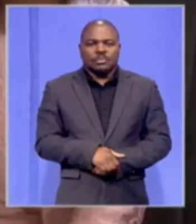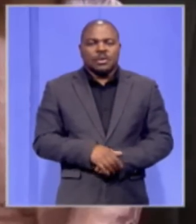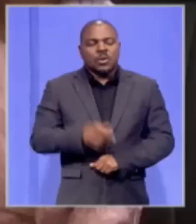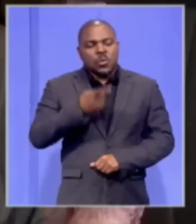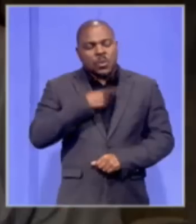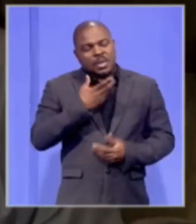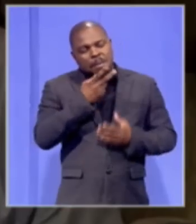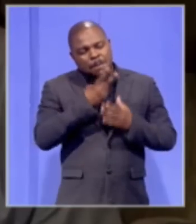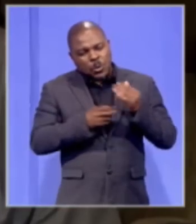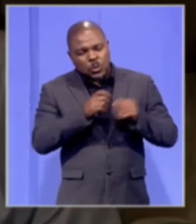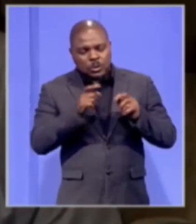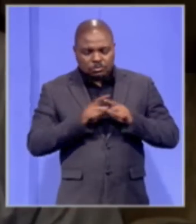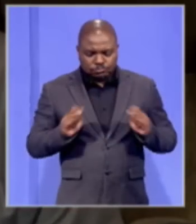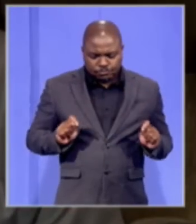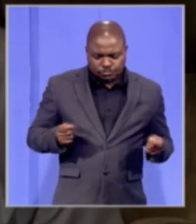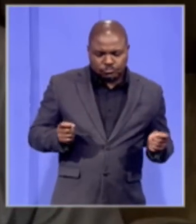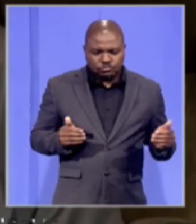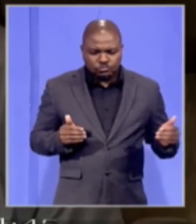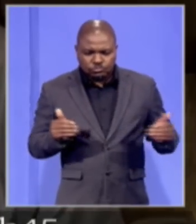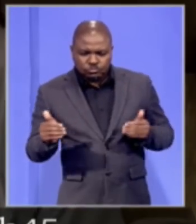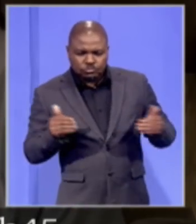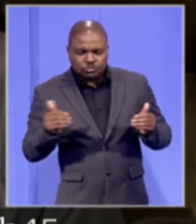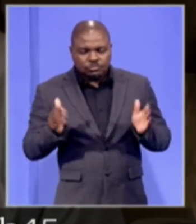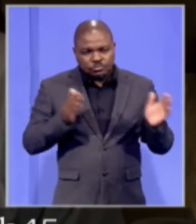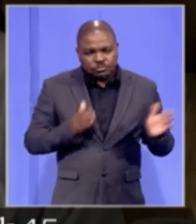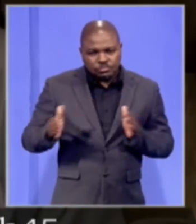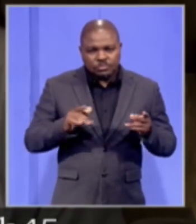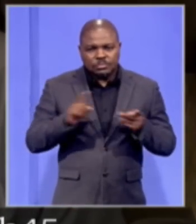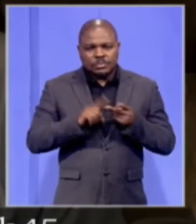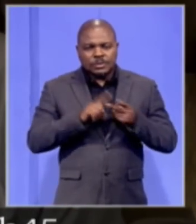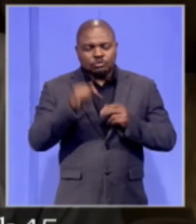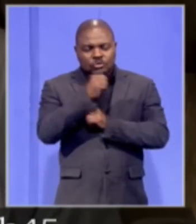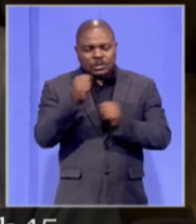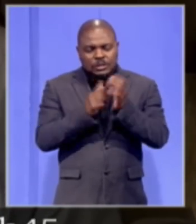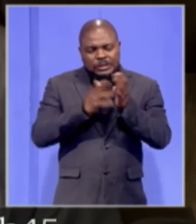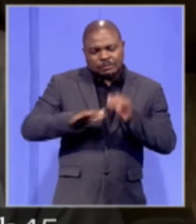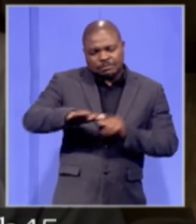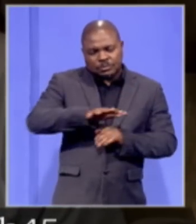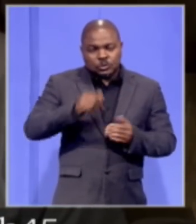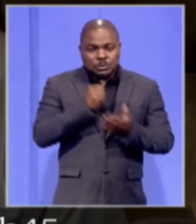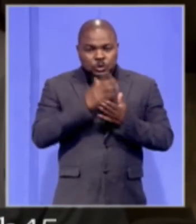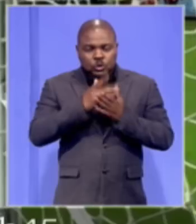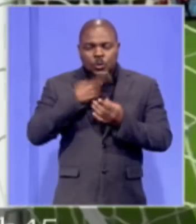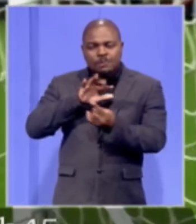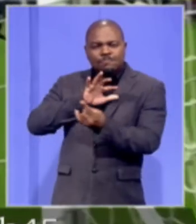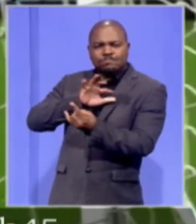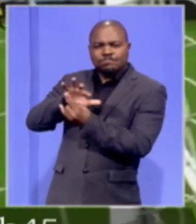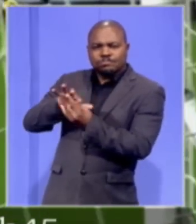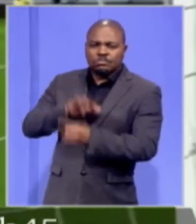both our defensive organization and our technical structure to make sure that we also create problems for them.